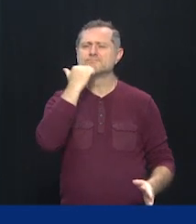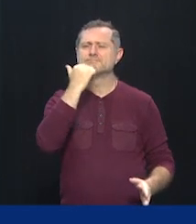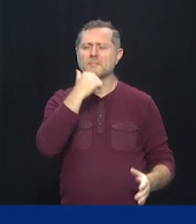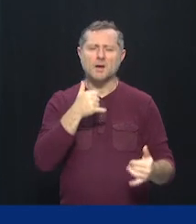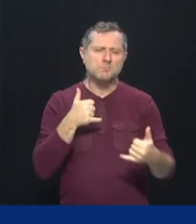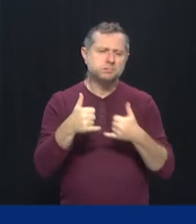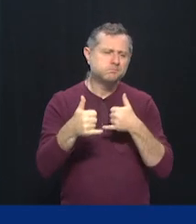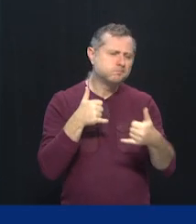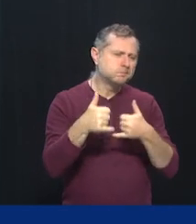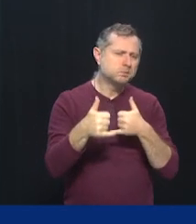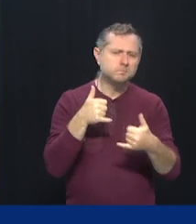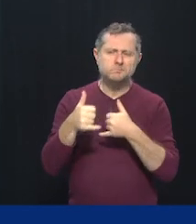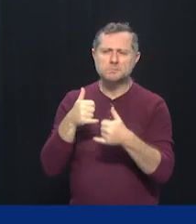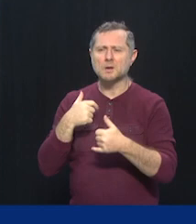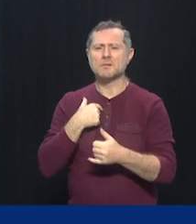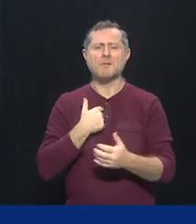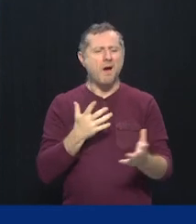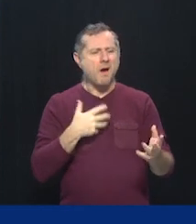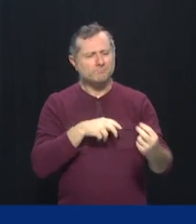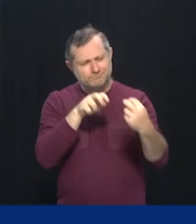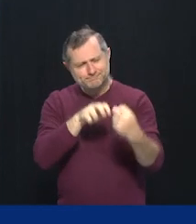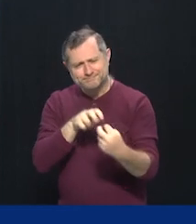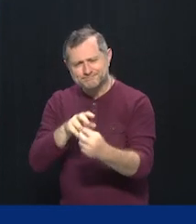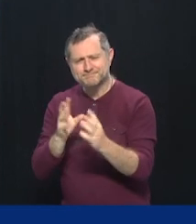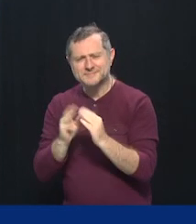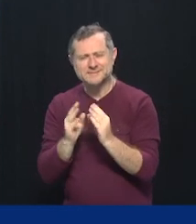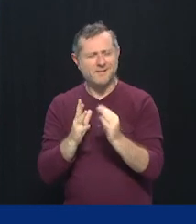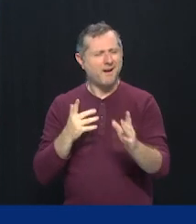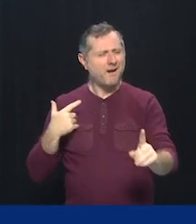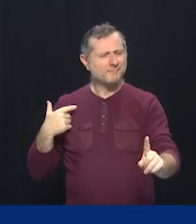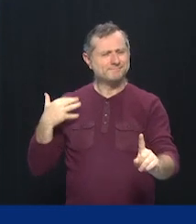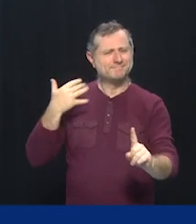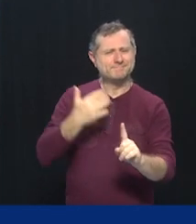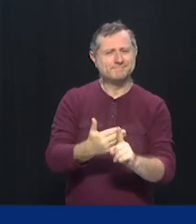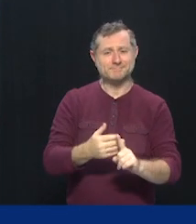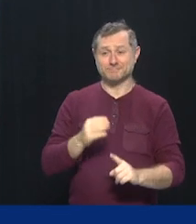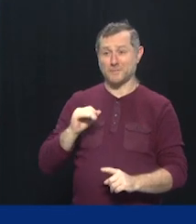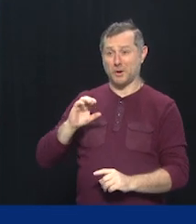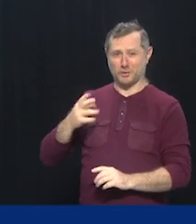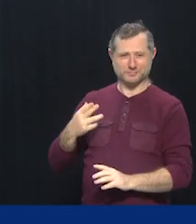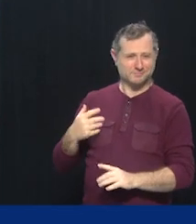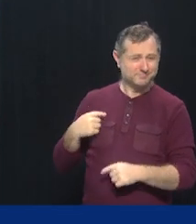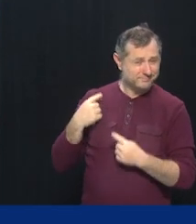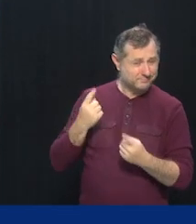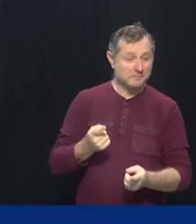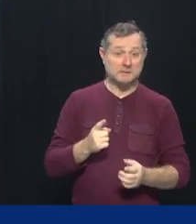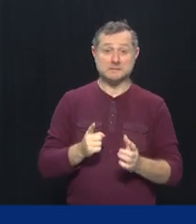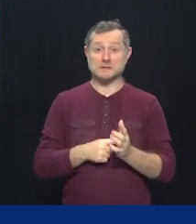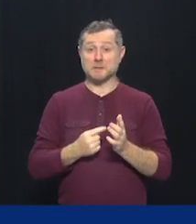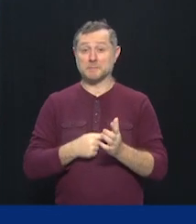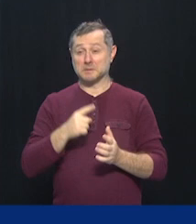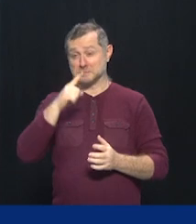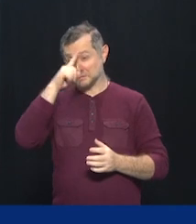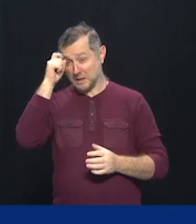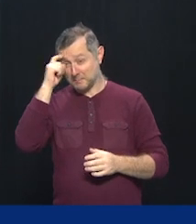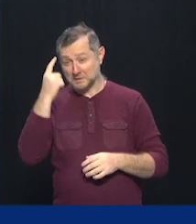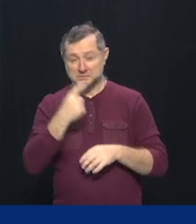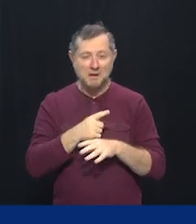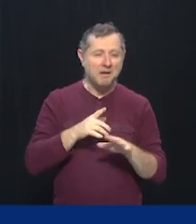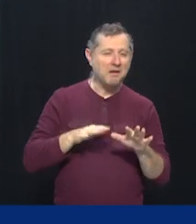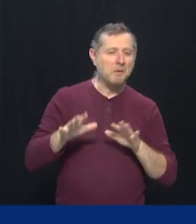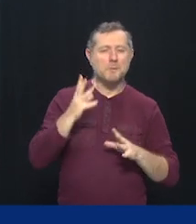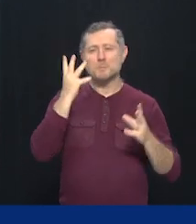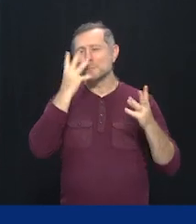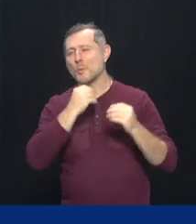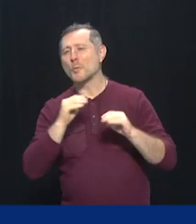March all the way up until just a few months ago. And it would be a beautiful summer day, and everybody's on a Zoom call in July, talking about what